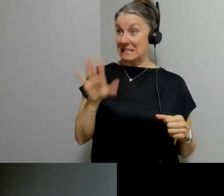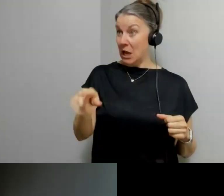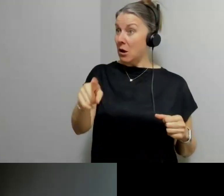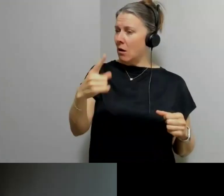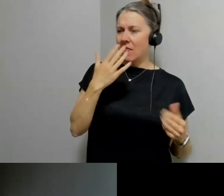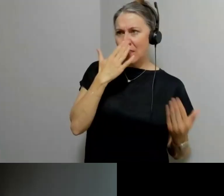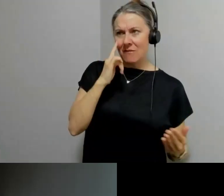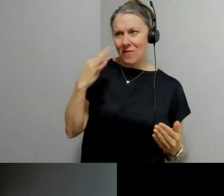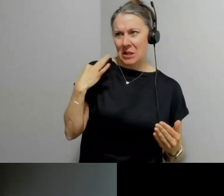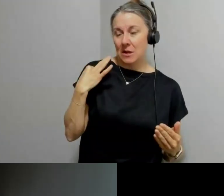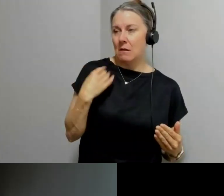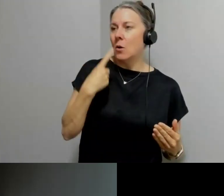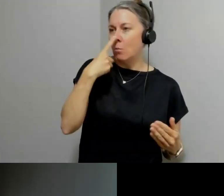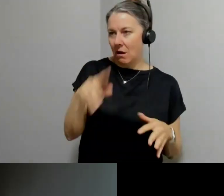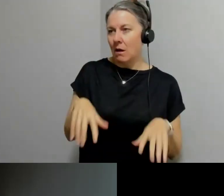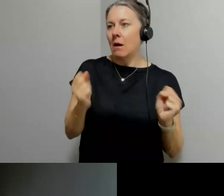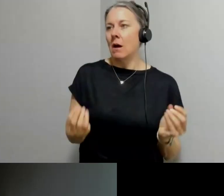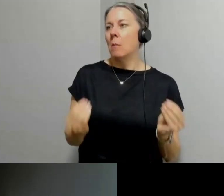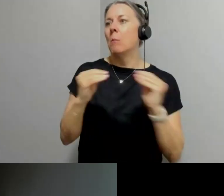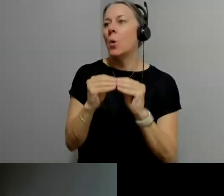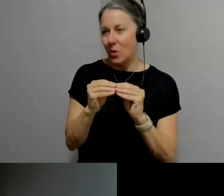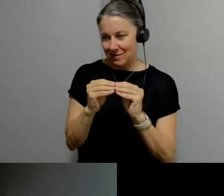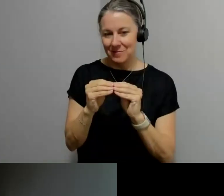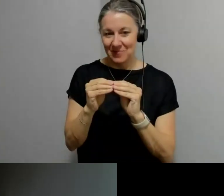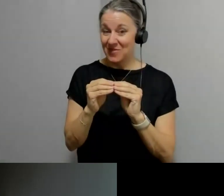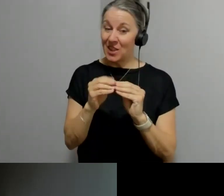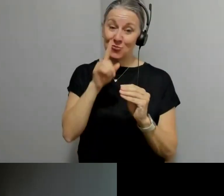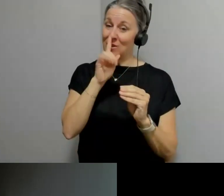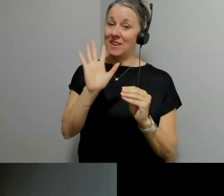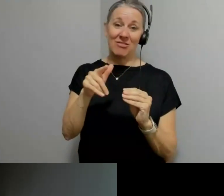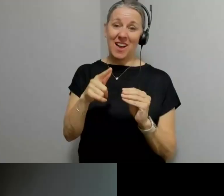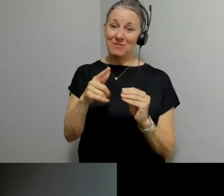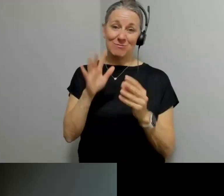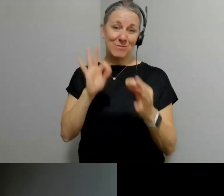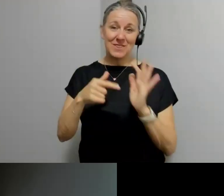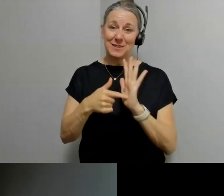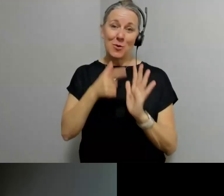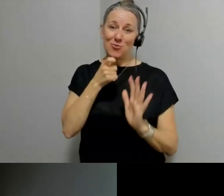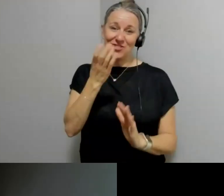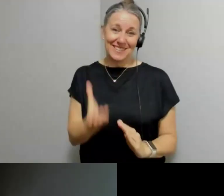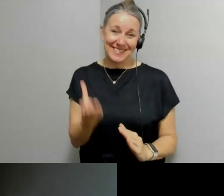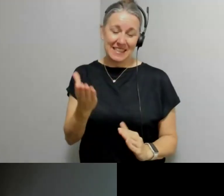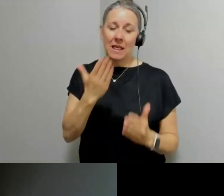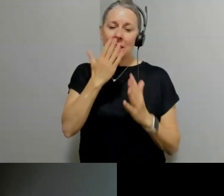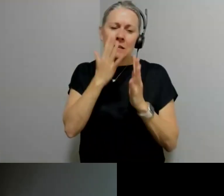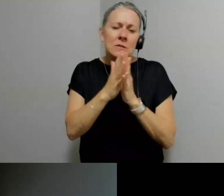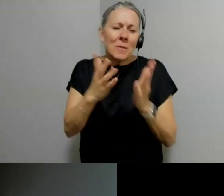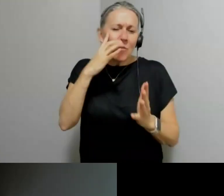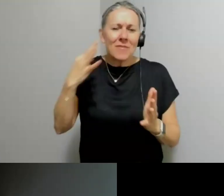more?" And that is the story of Stephanie McLean. Thank you for volunteering.